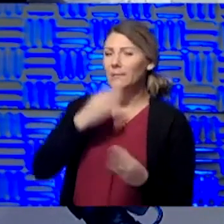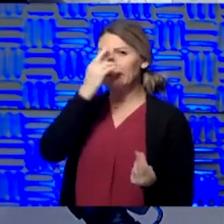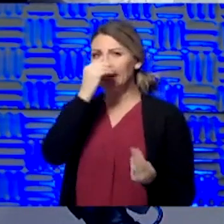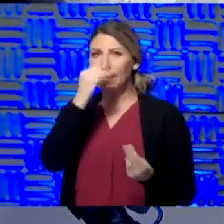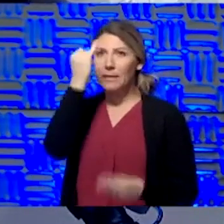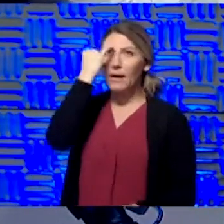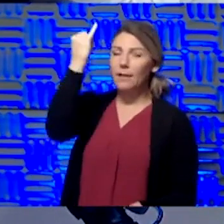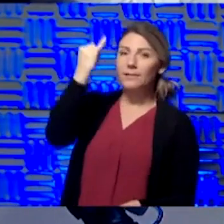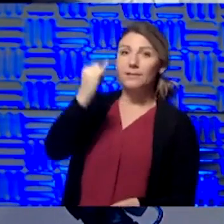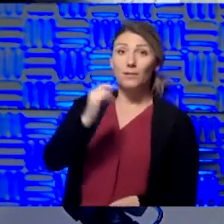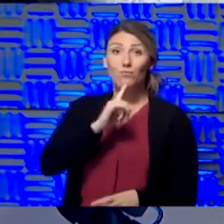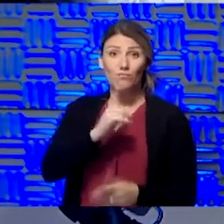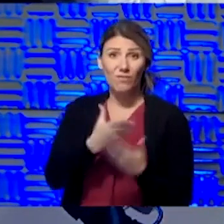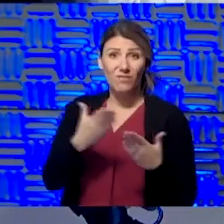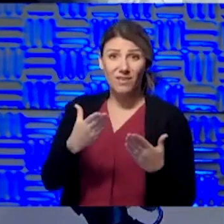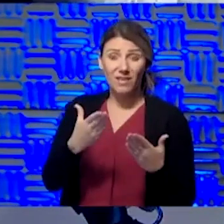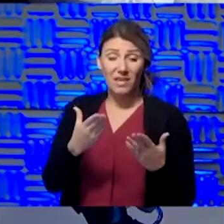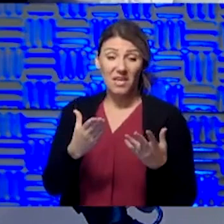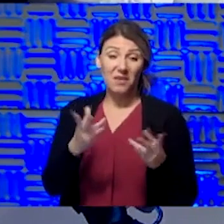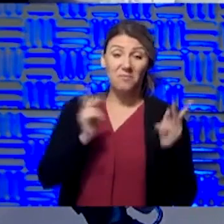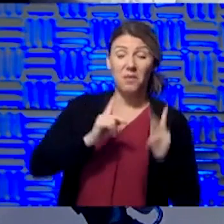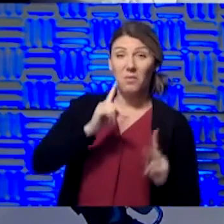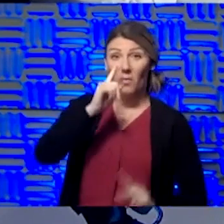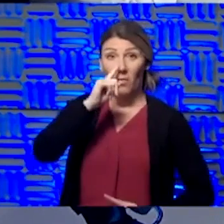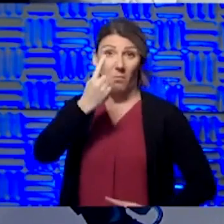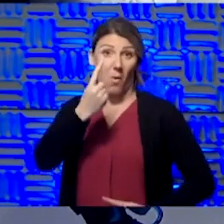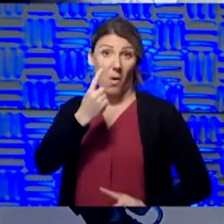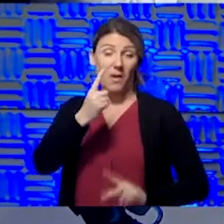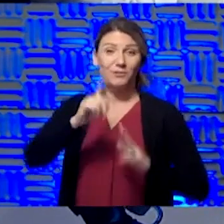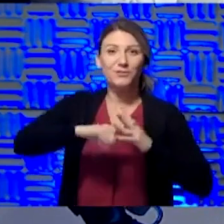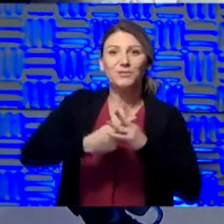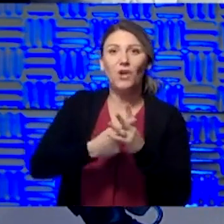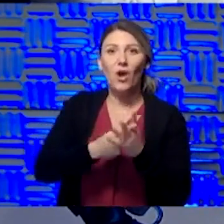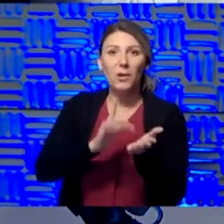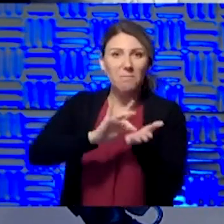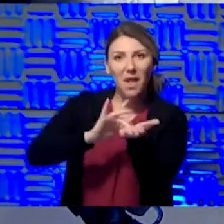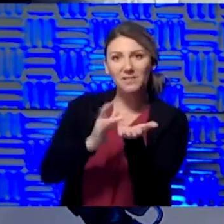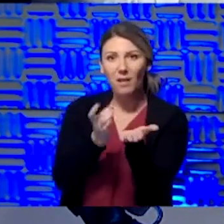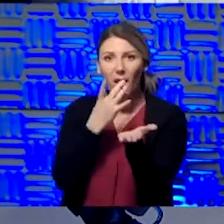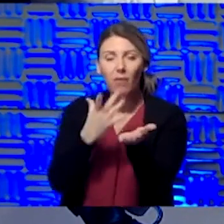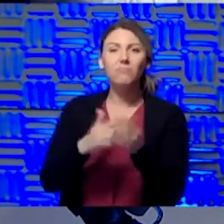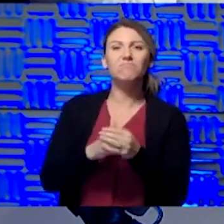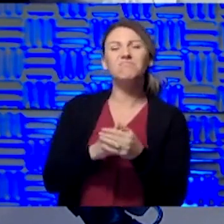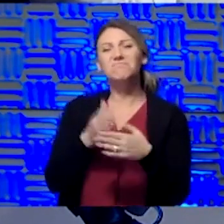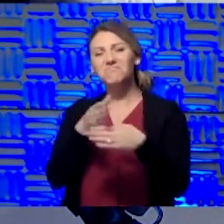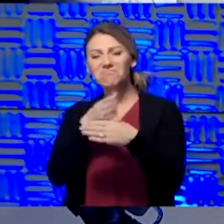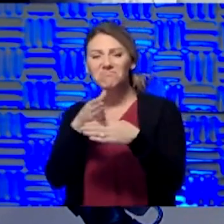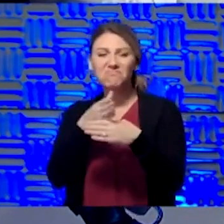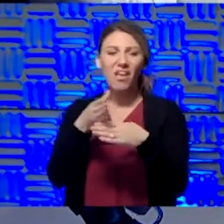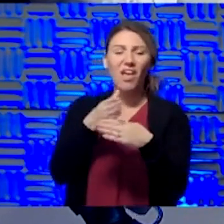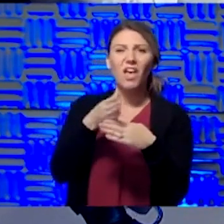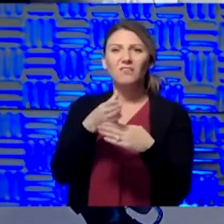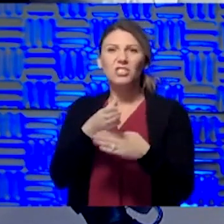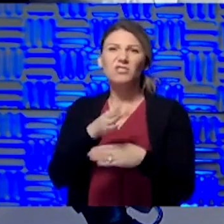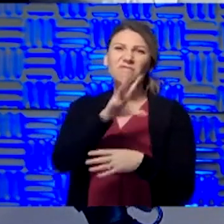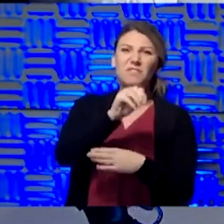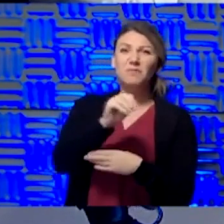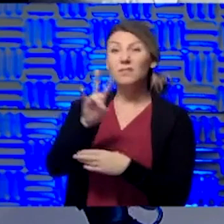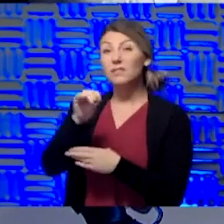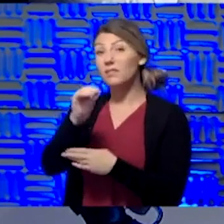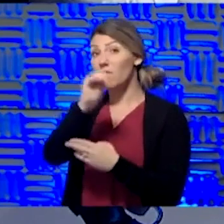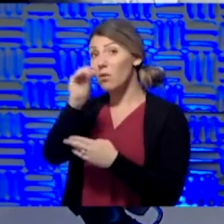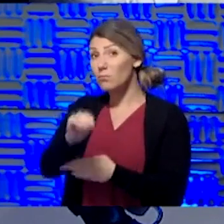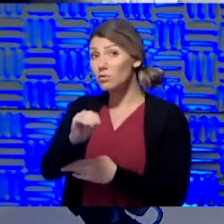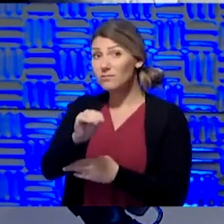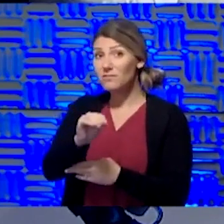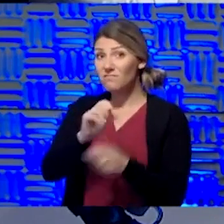that maybe the real thing is people were bored and they were taking their medication. I mean, the average patient is about between 50 and 70% compliant with drugs. Now you have nothing